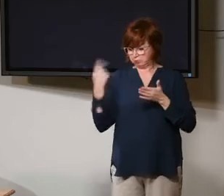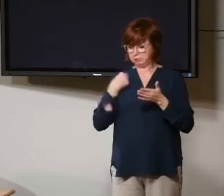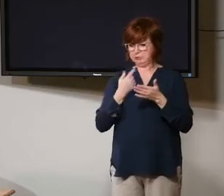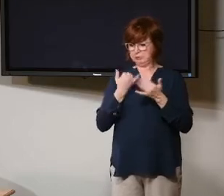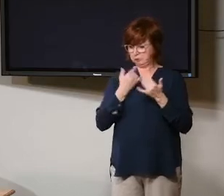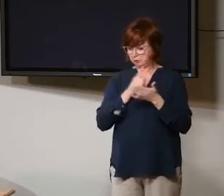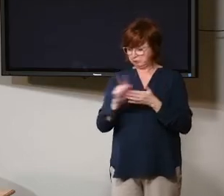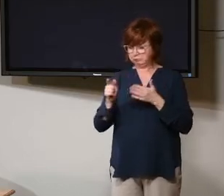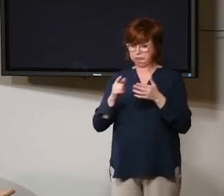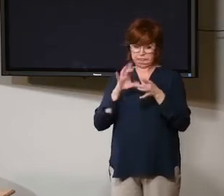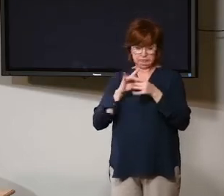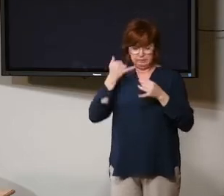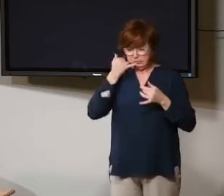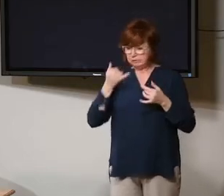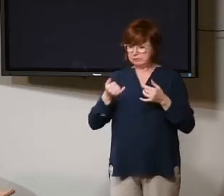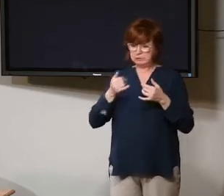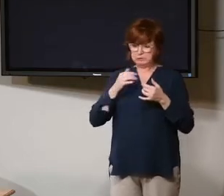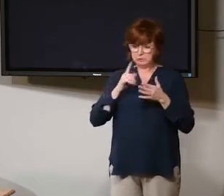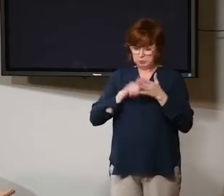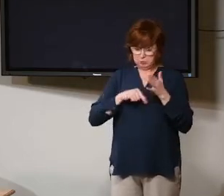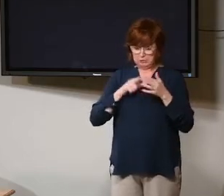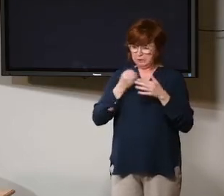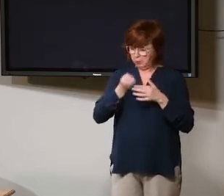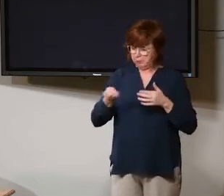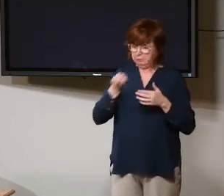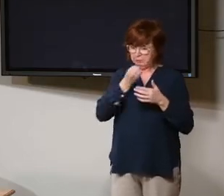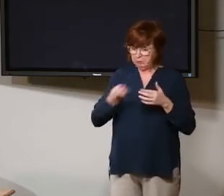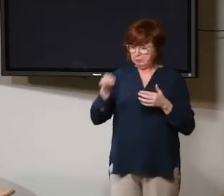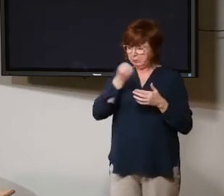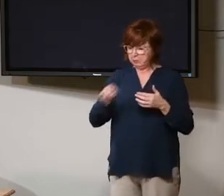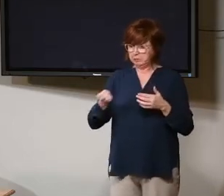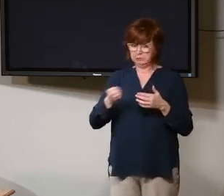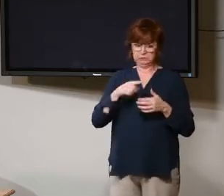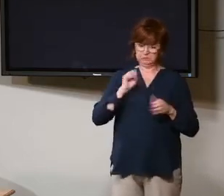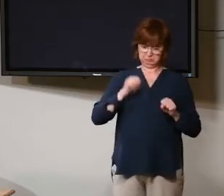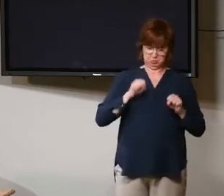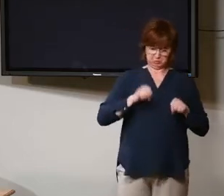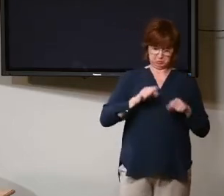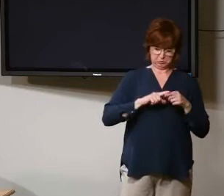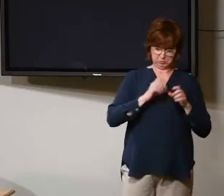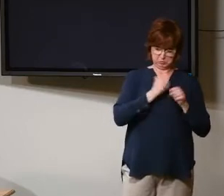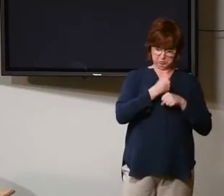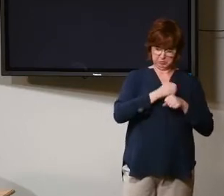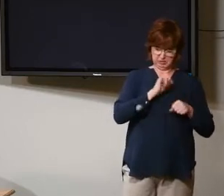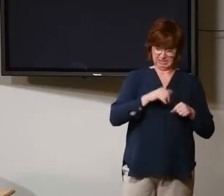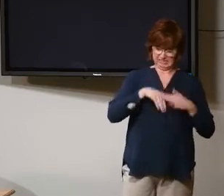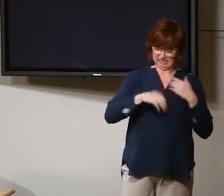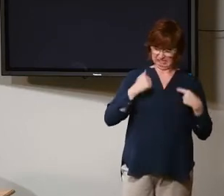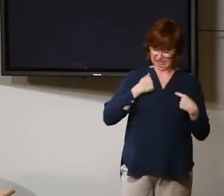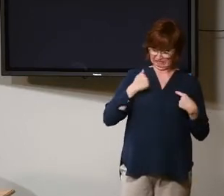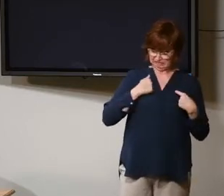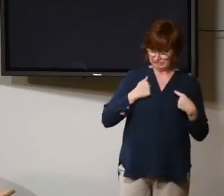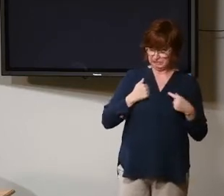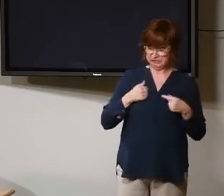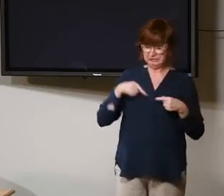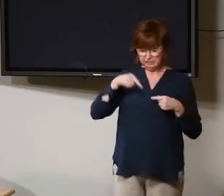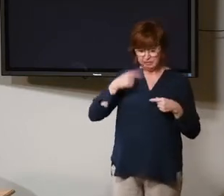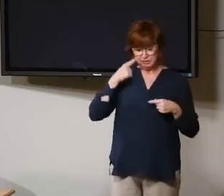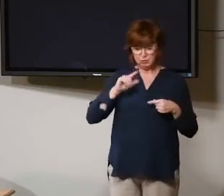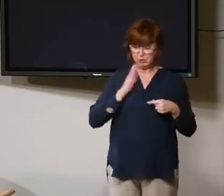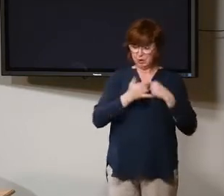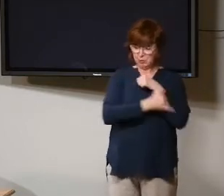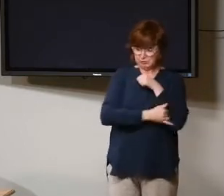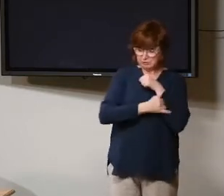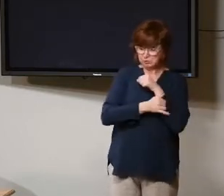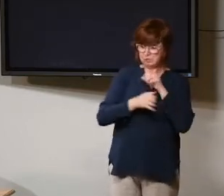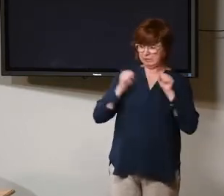Is there capacity in Canada to start producing ventilators for us to use right here at home, and